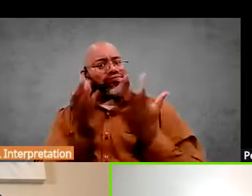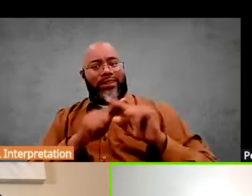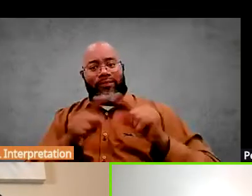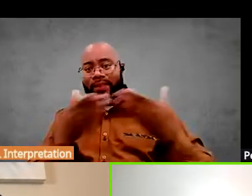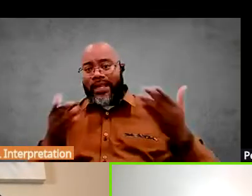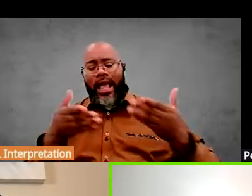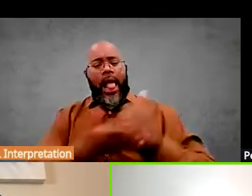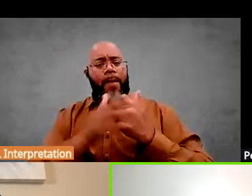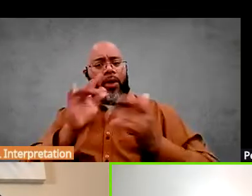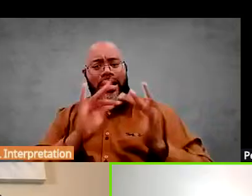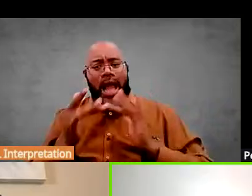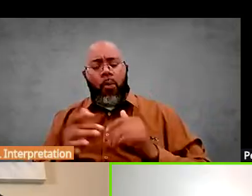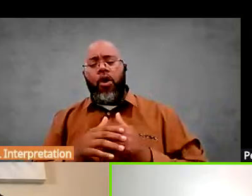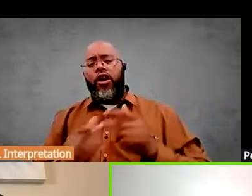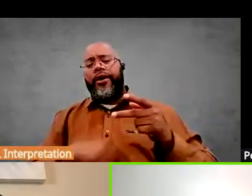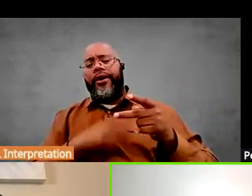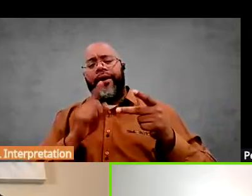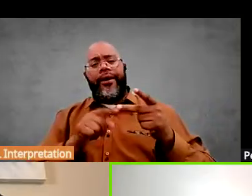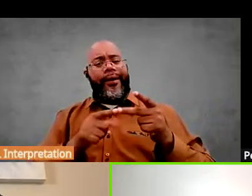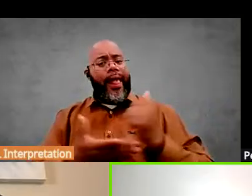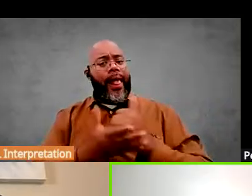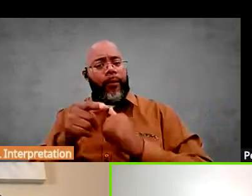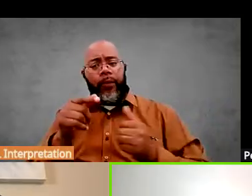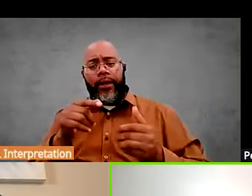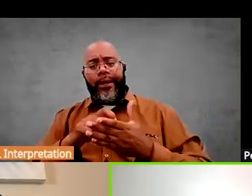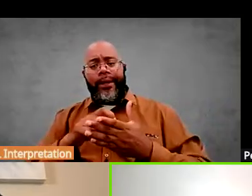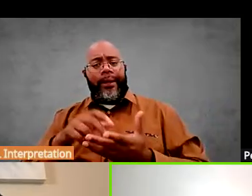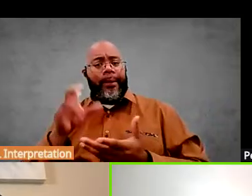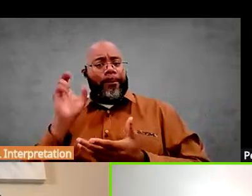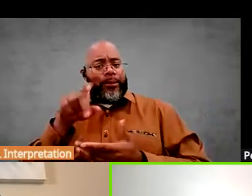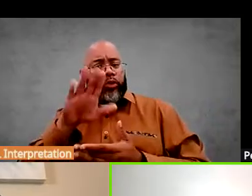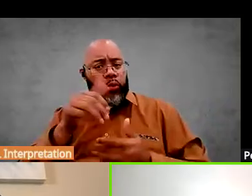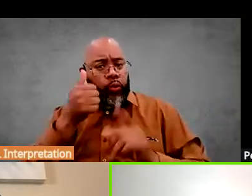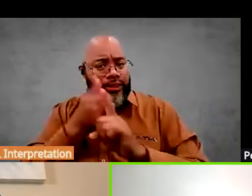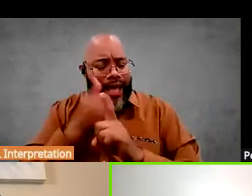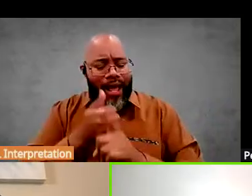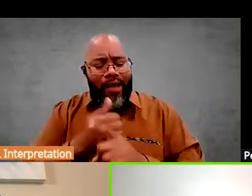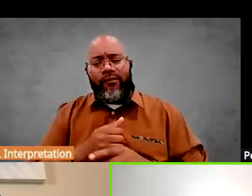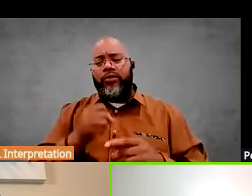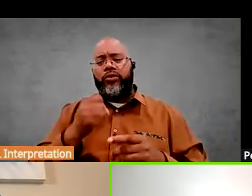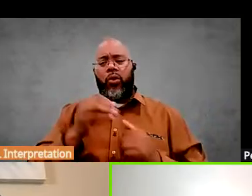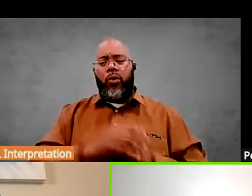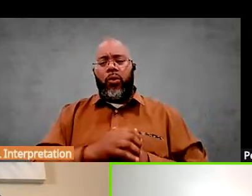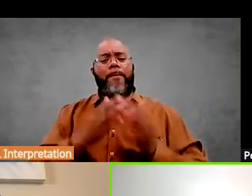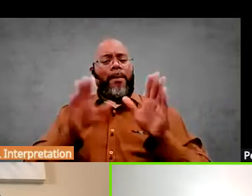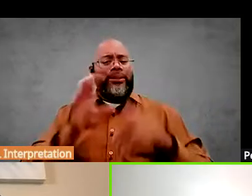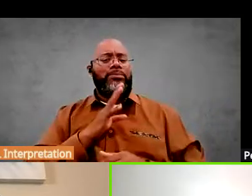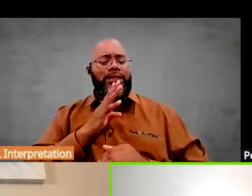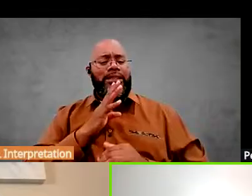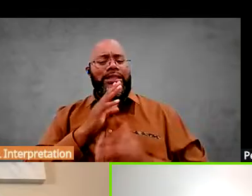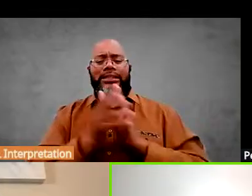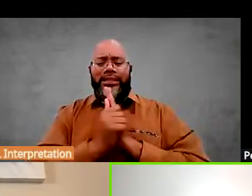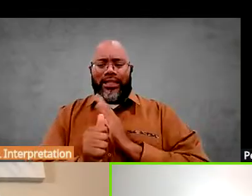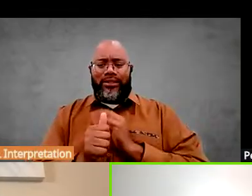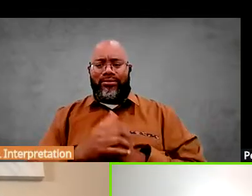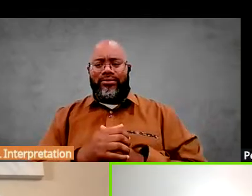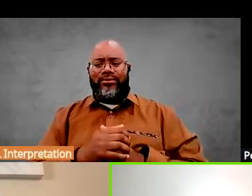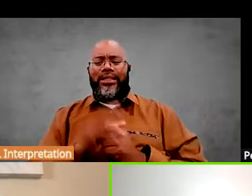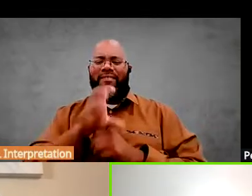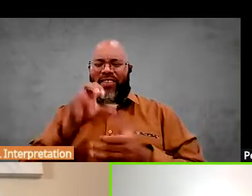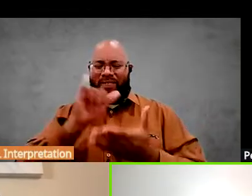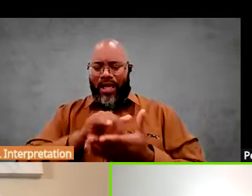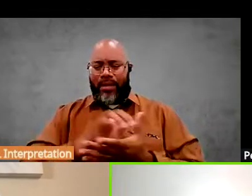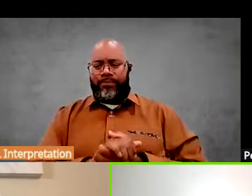in networking. It will help you in pitching yourself. So yeah, public speaking skills, invest in